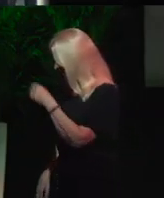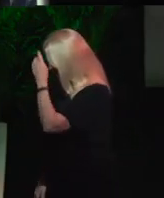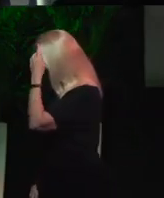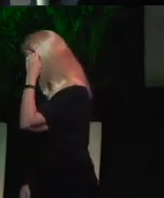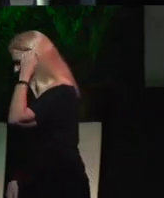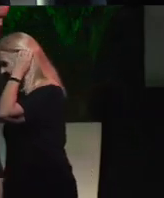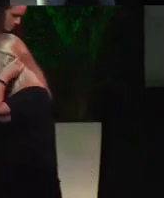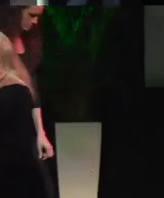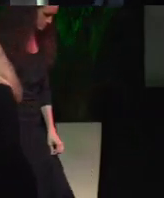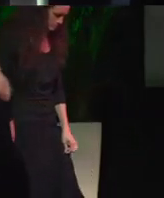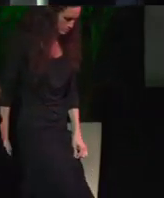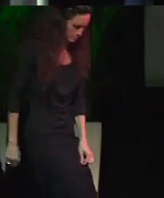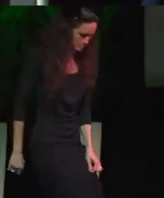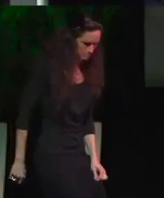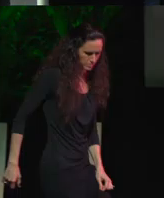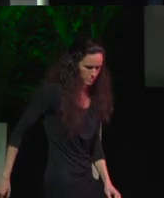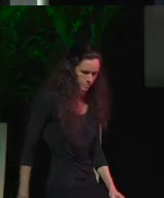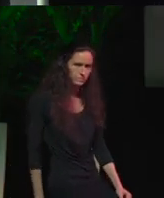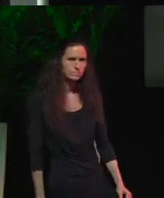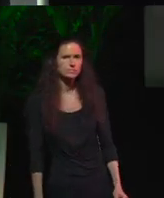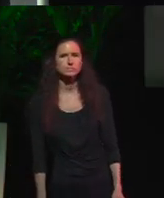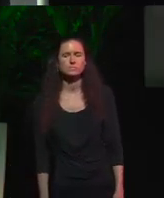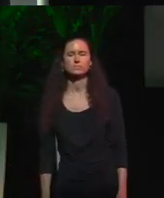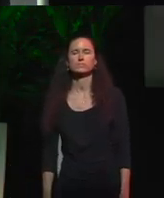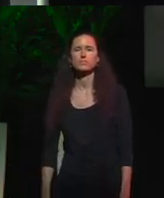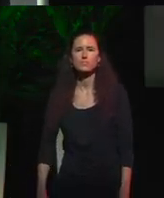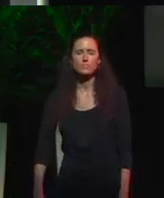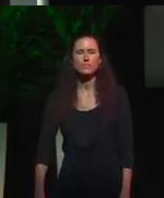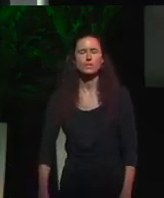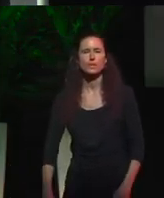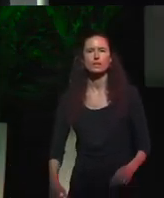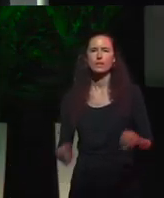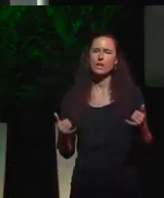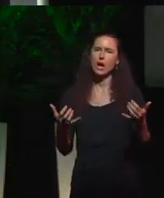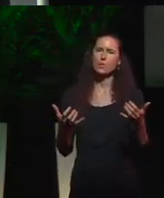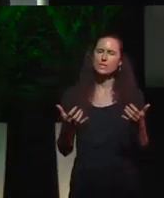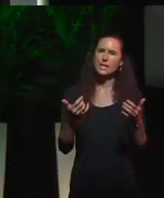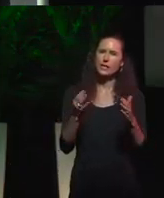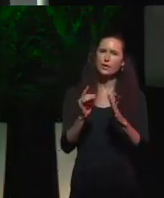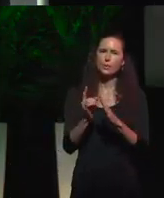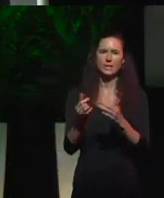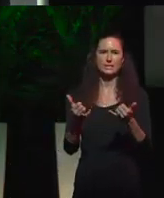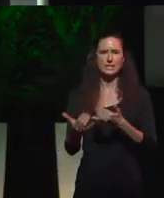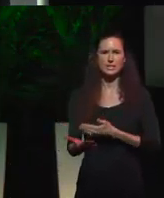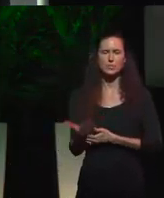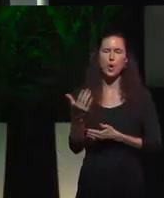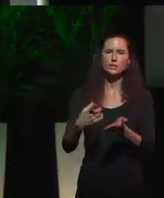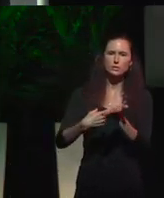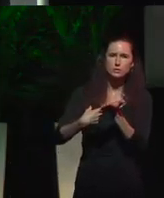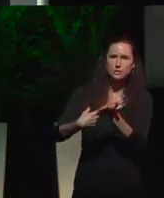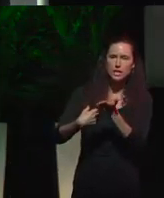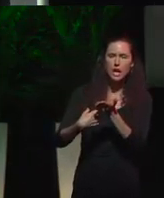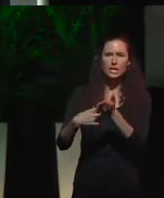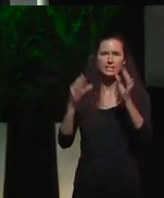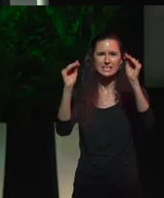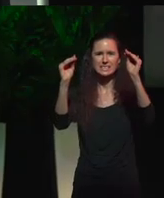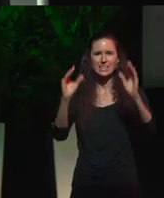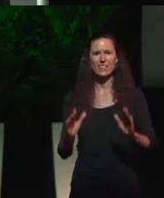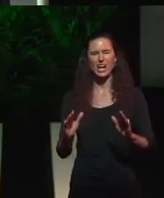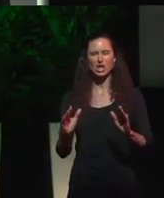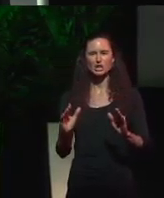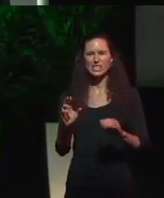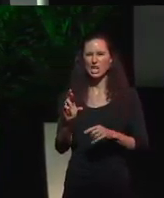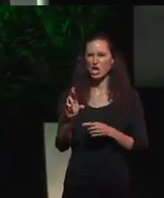Thank you, Dr. Woodward. Greetings, colleagues. I want to take just a few minutes this morning to discuss faculty remote